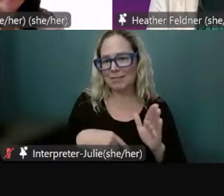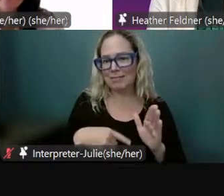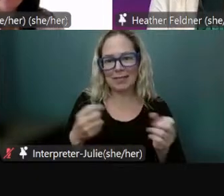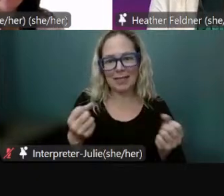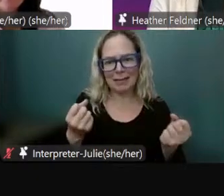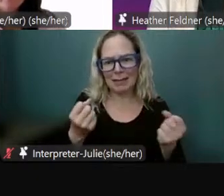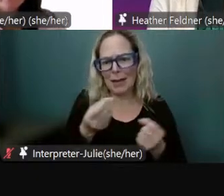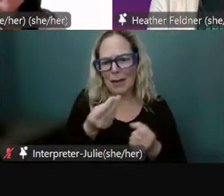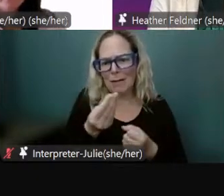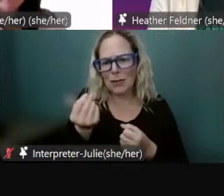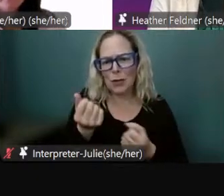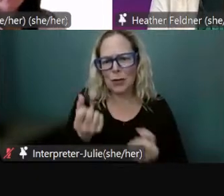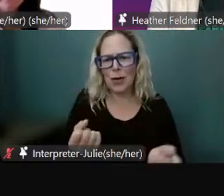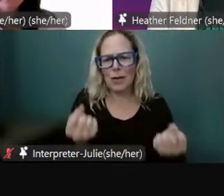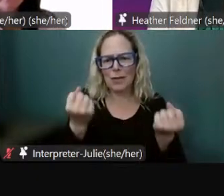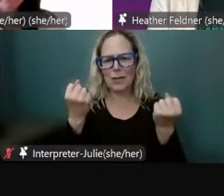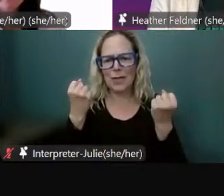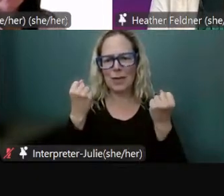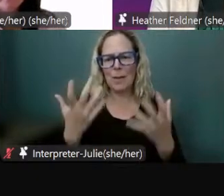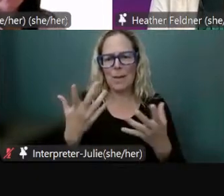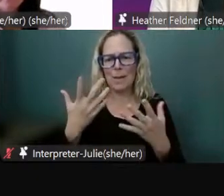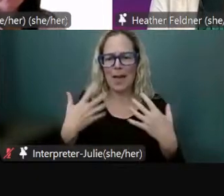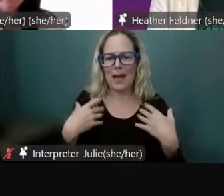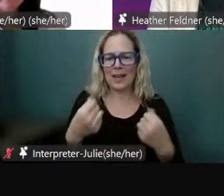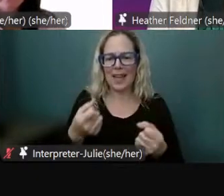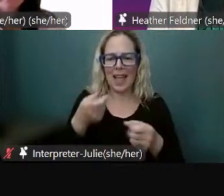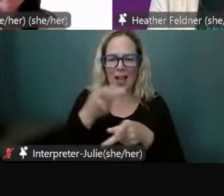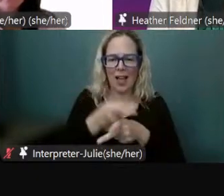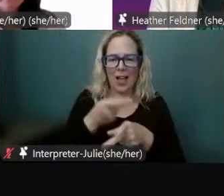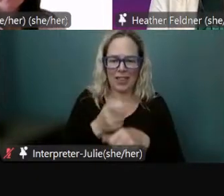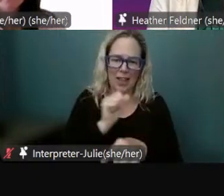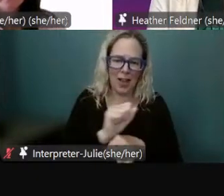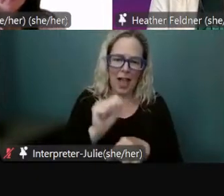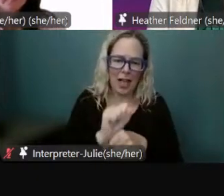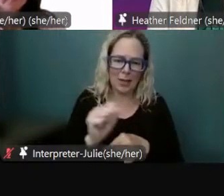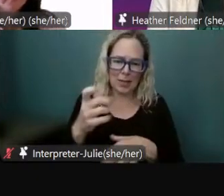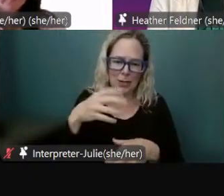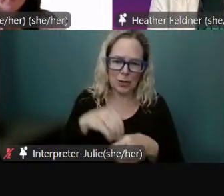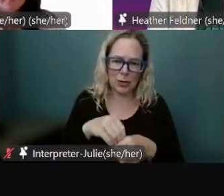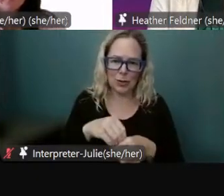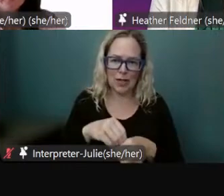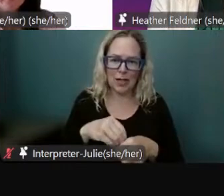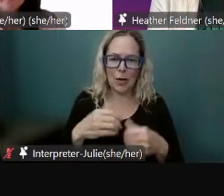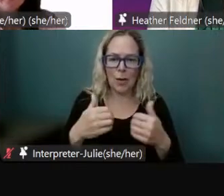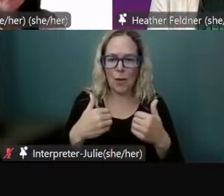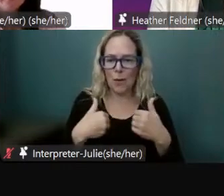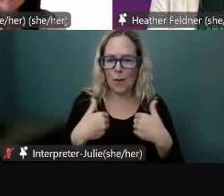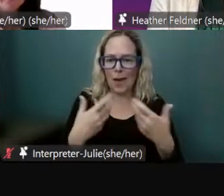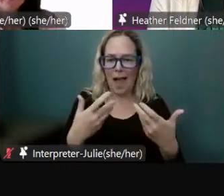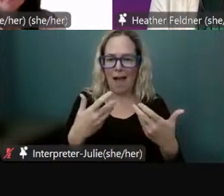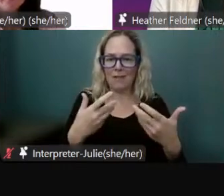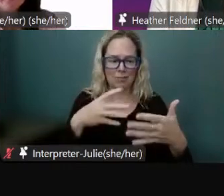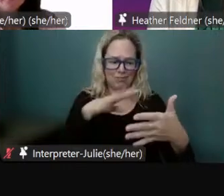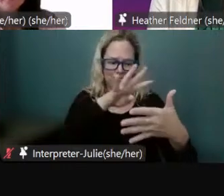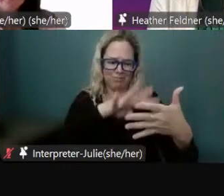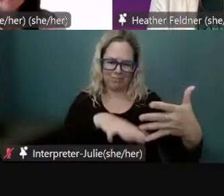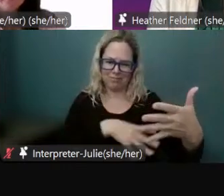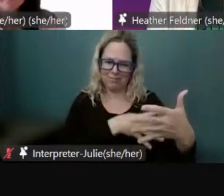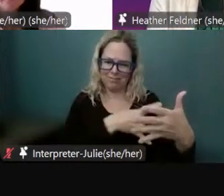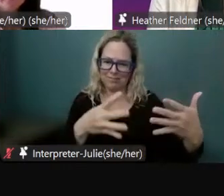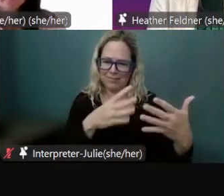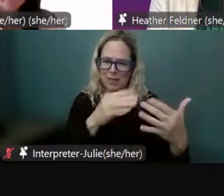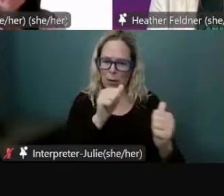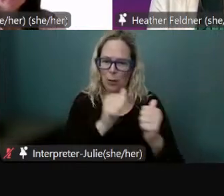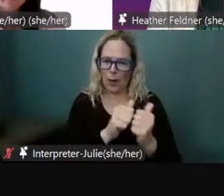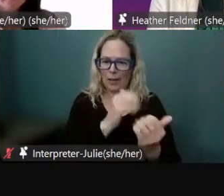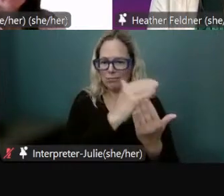many healthcare occupations included. We have a full table just listing all the different